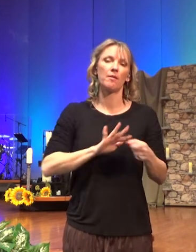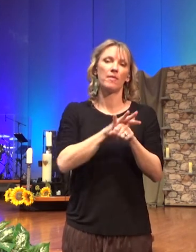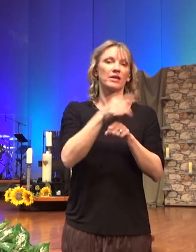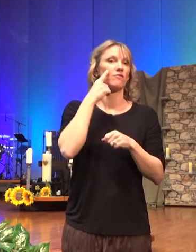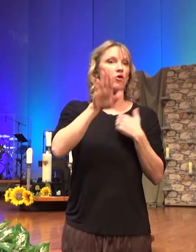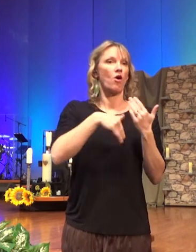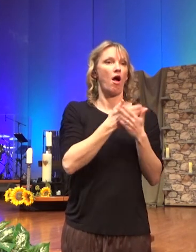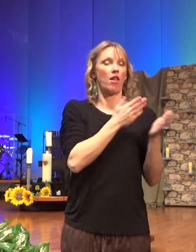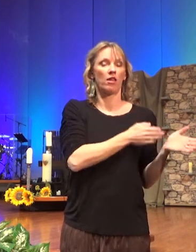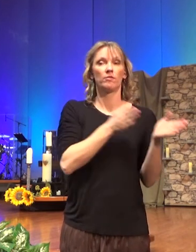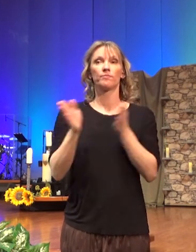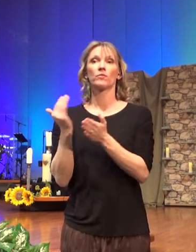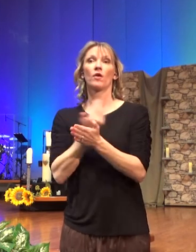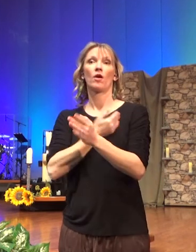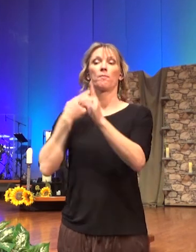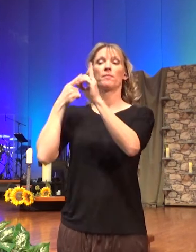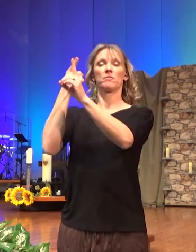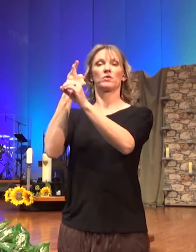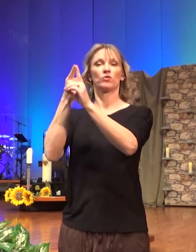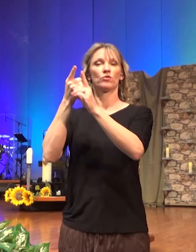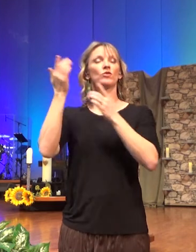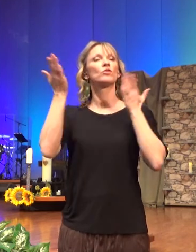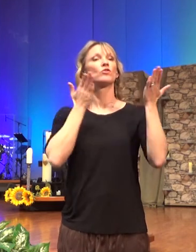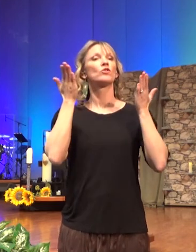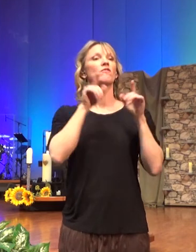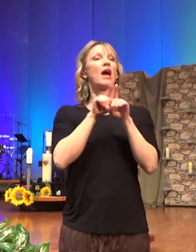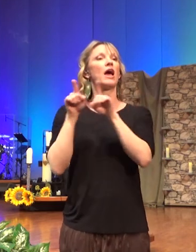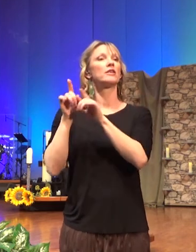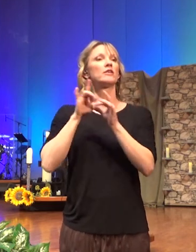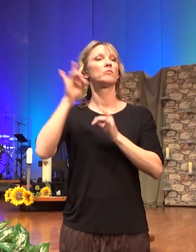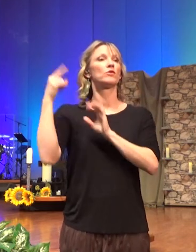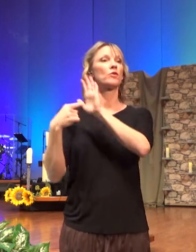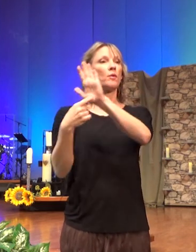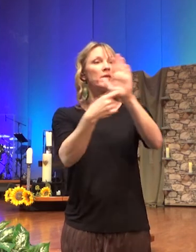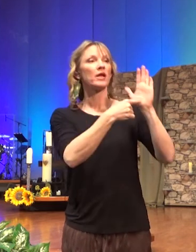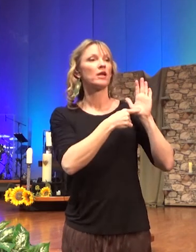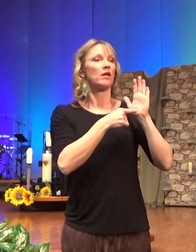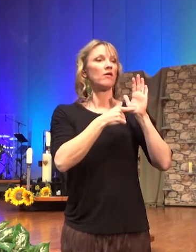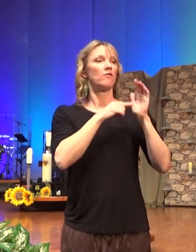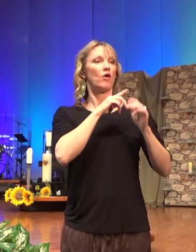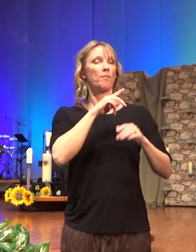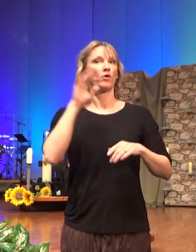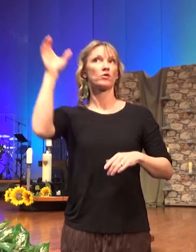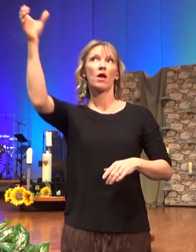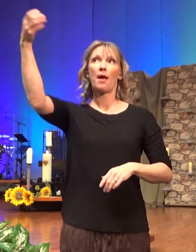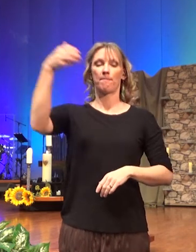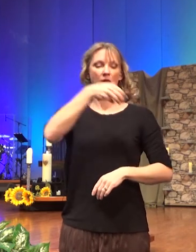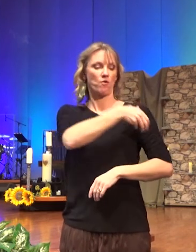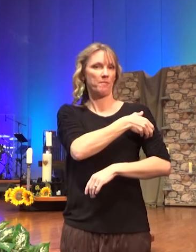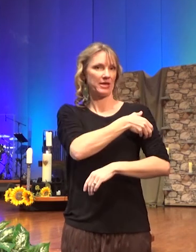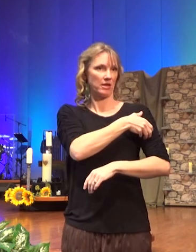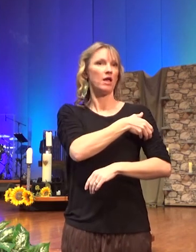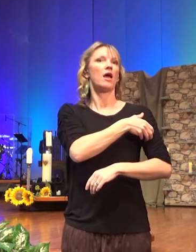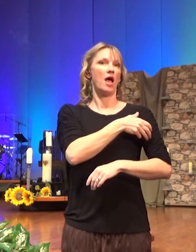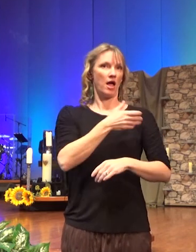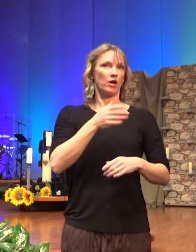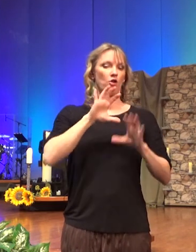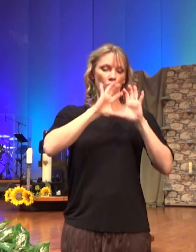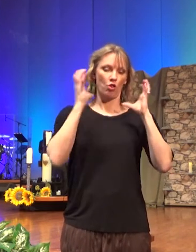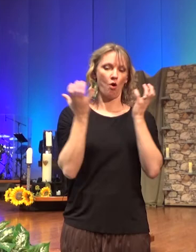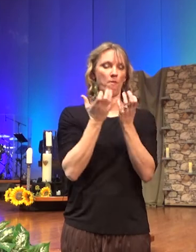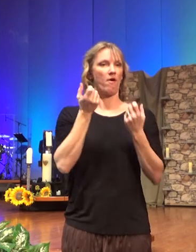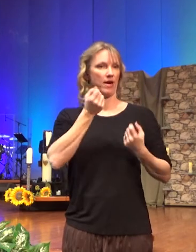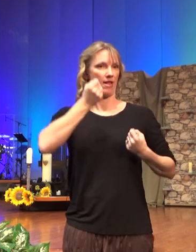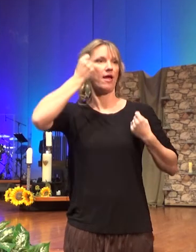love, peace, and abundance for all. And our mission, to serve as a spiritual beacon for personal